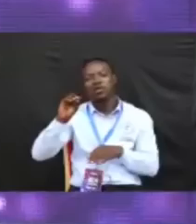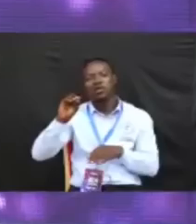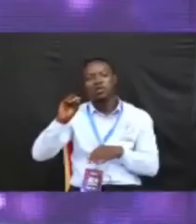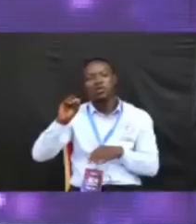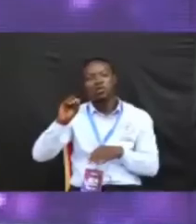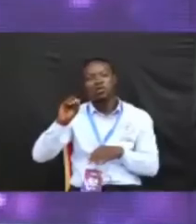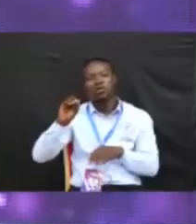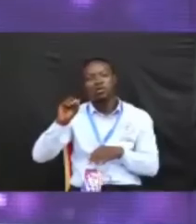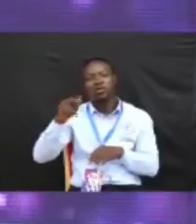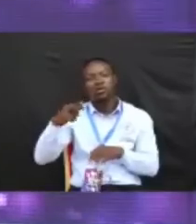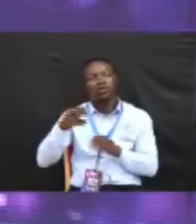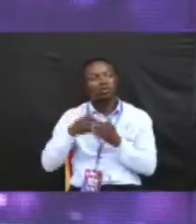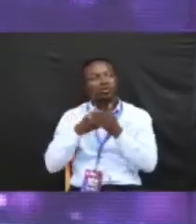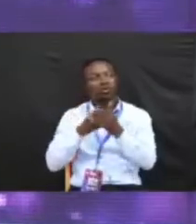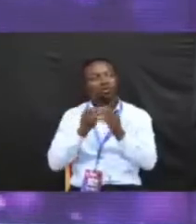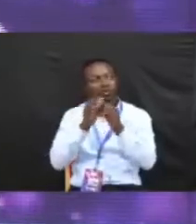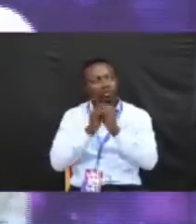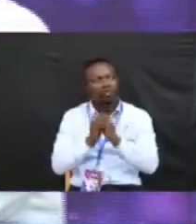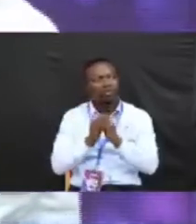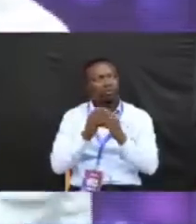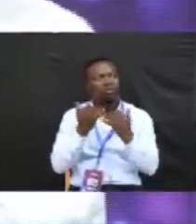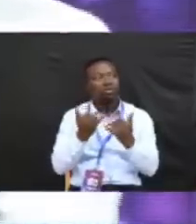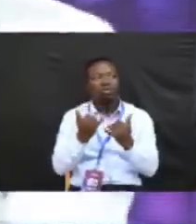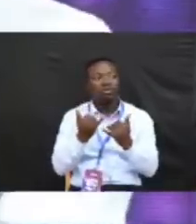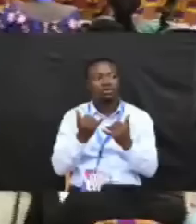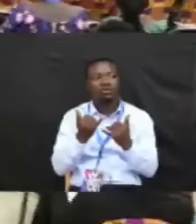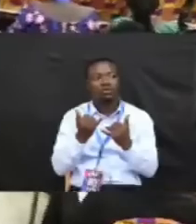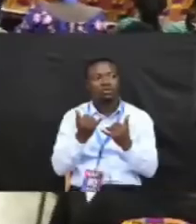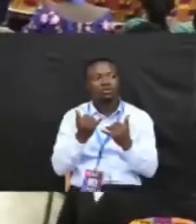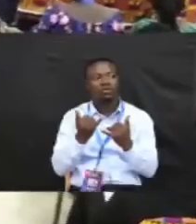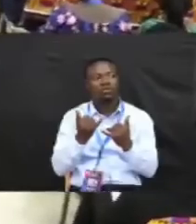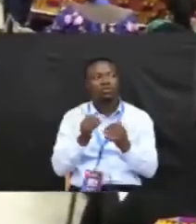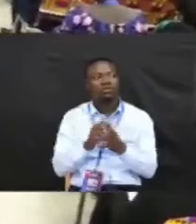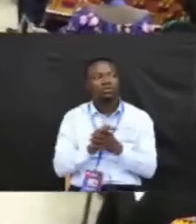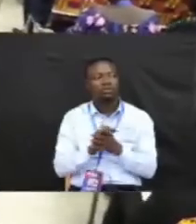come and lead us through a time of worship. Thank you.